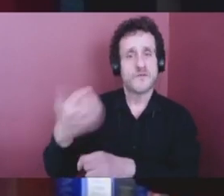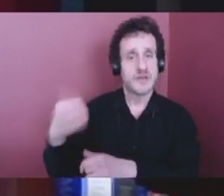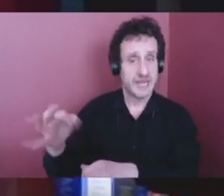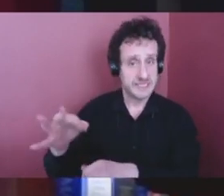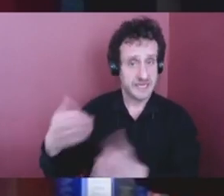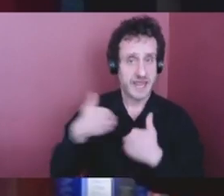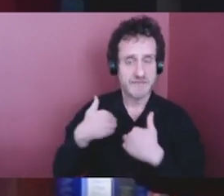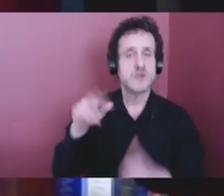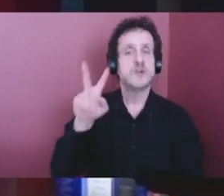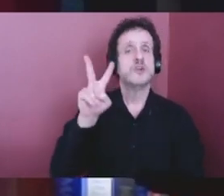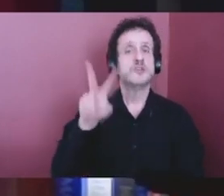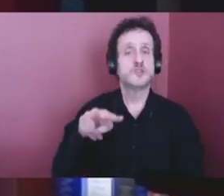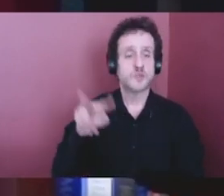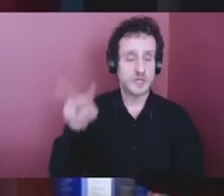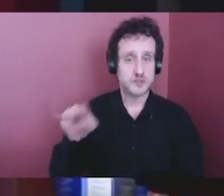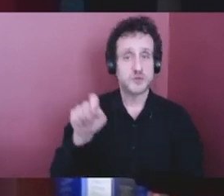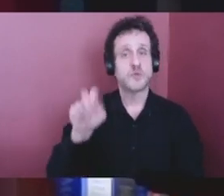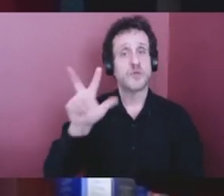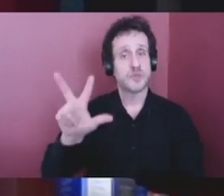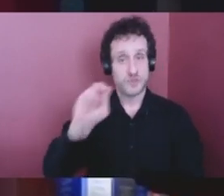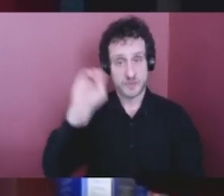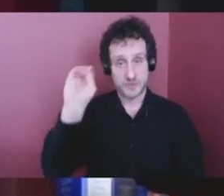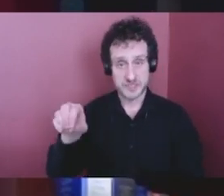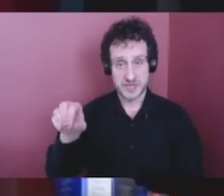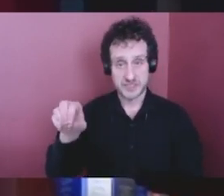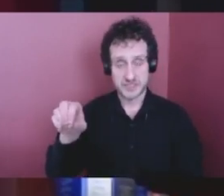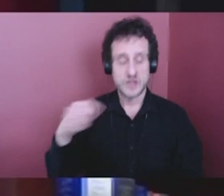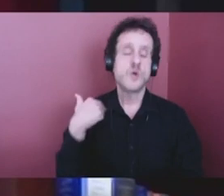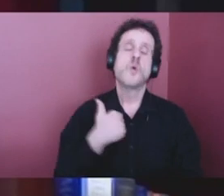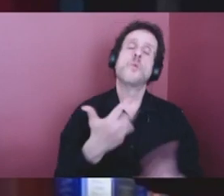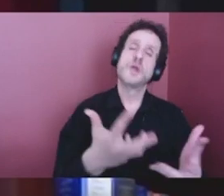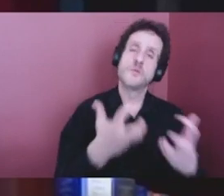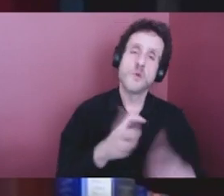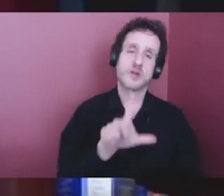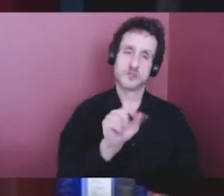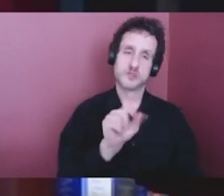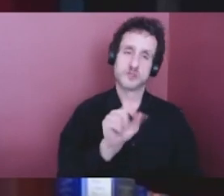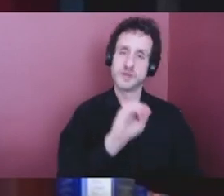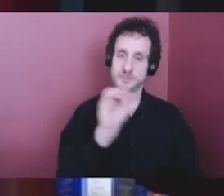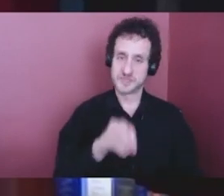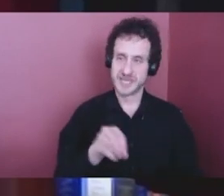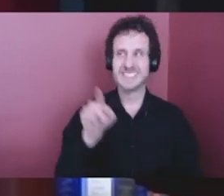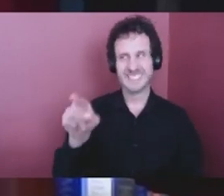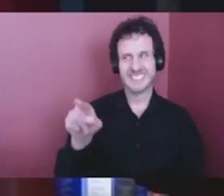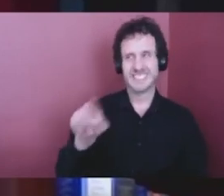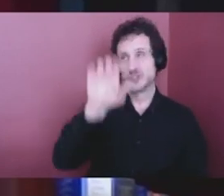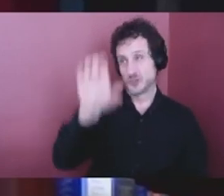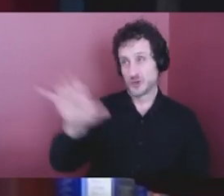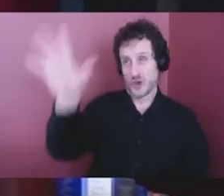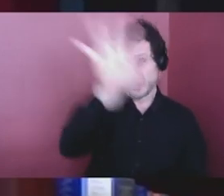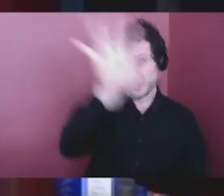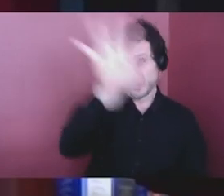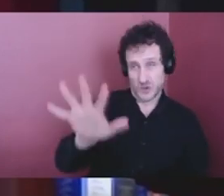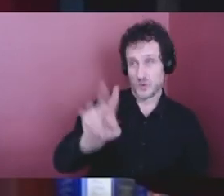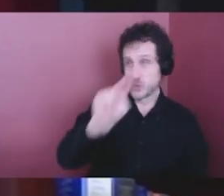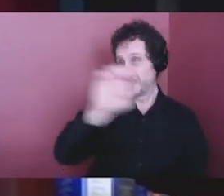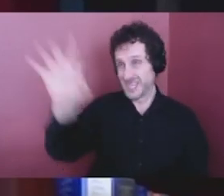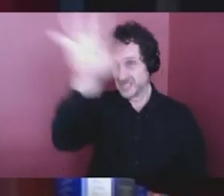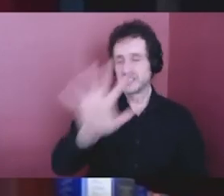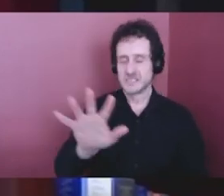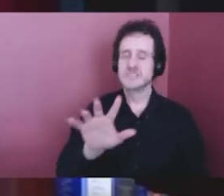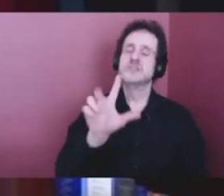22.3%, which is, of course, higher than the 20% cap on this metric to move into the next phase.